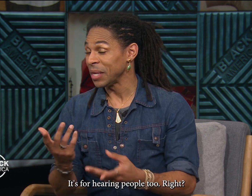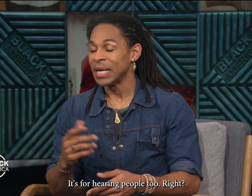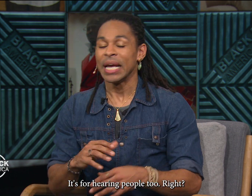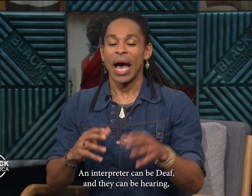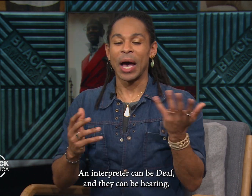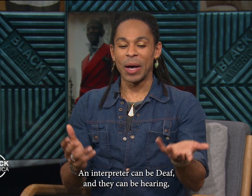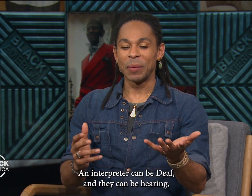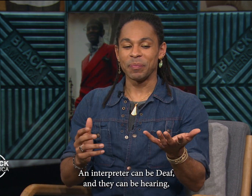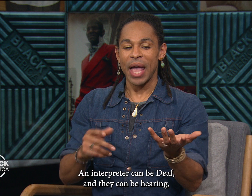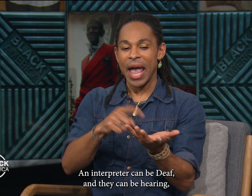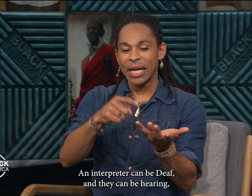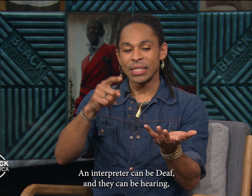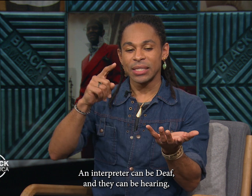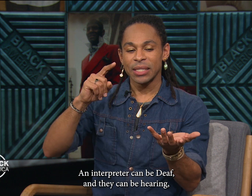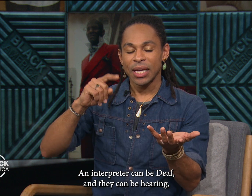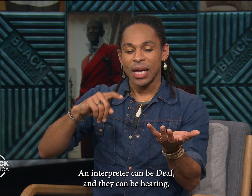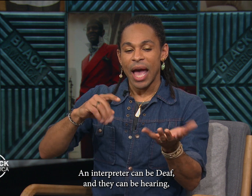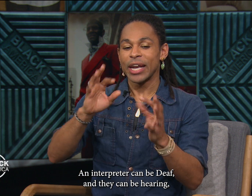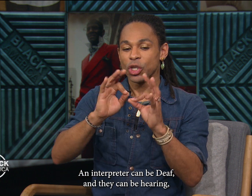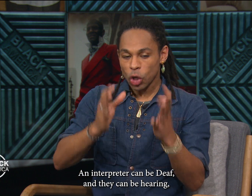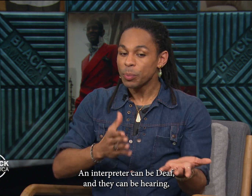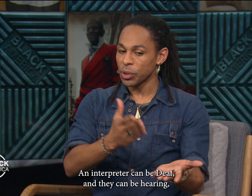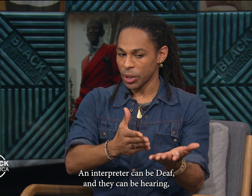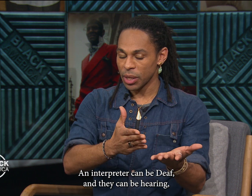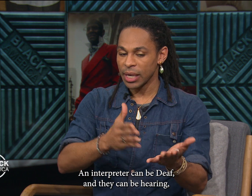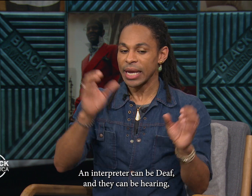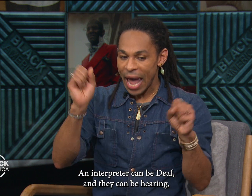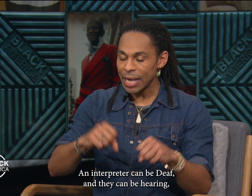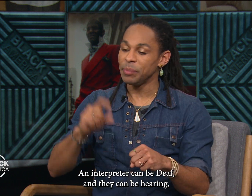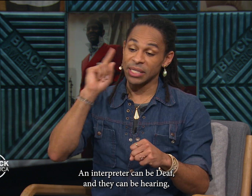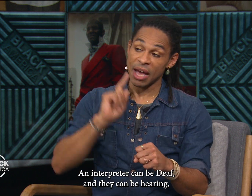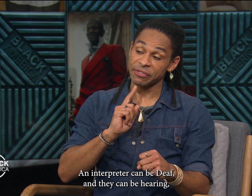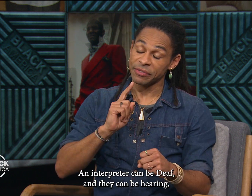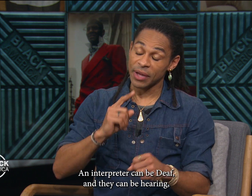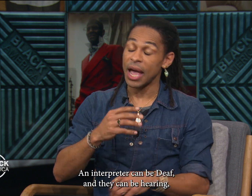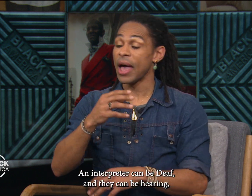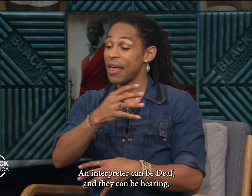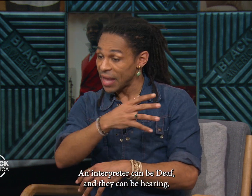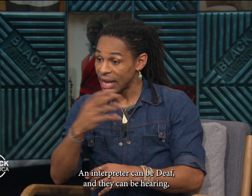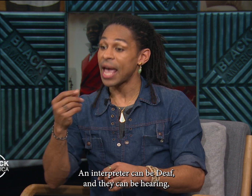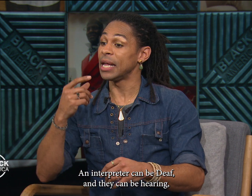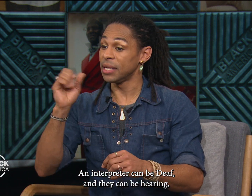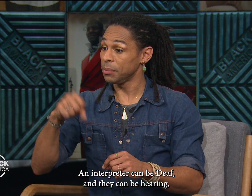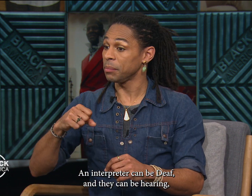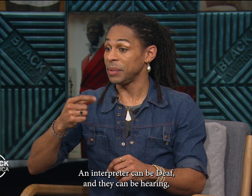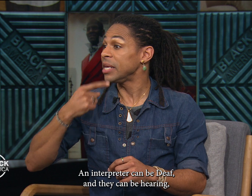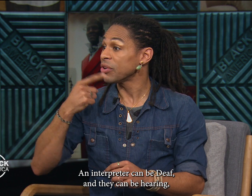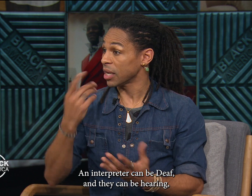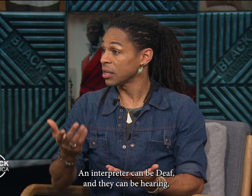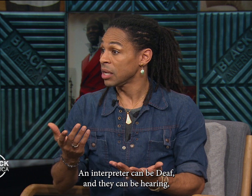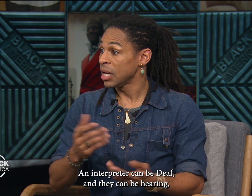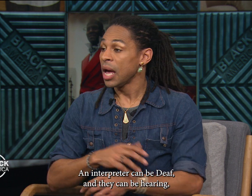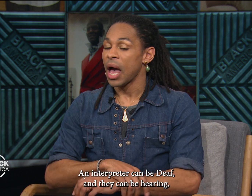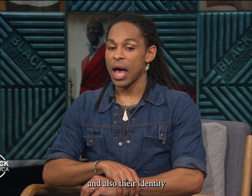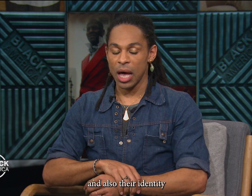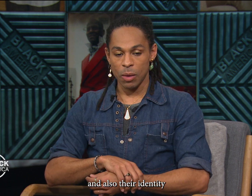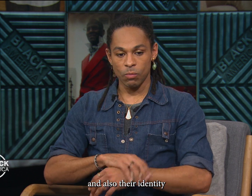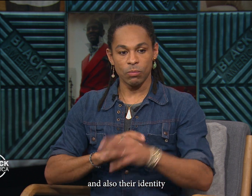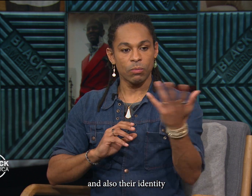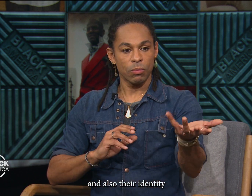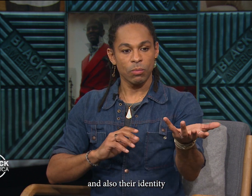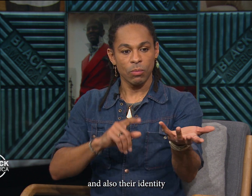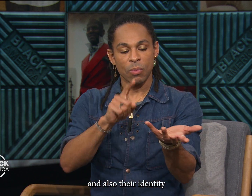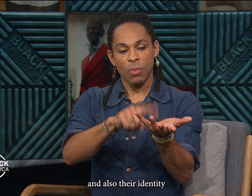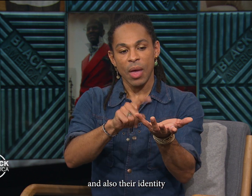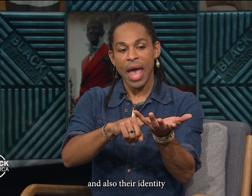right? And an interpreter can be deaf and they can be hearing.